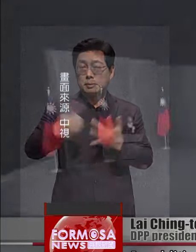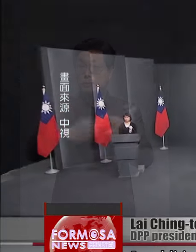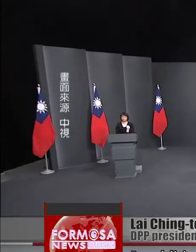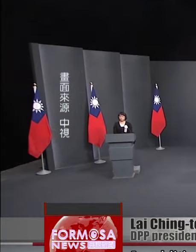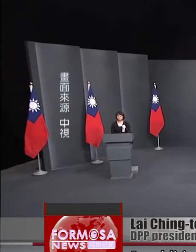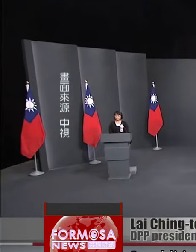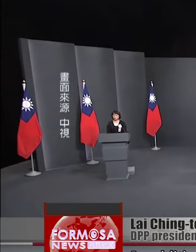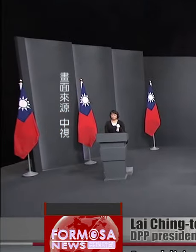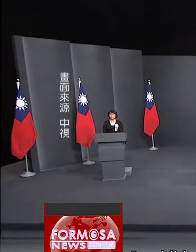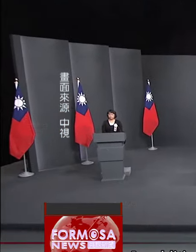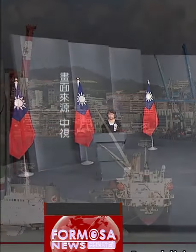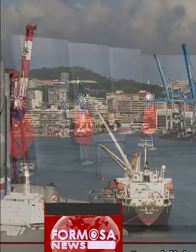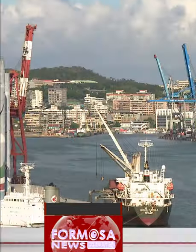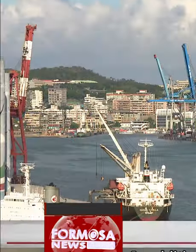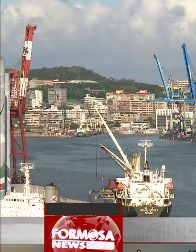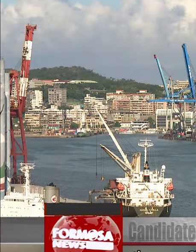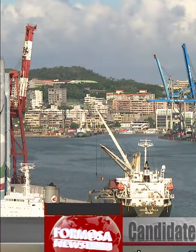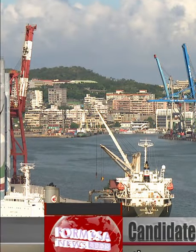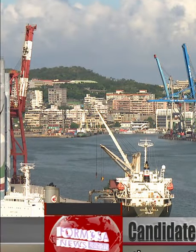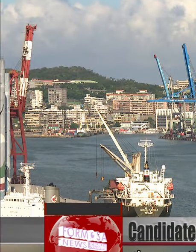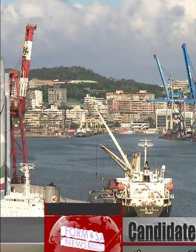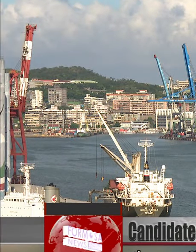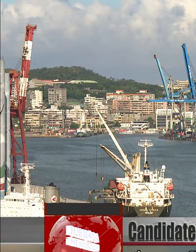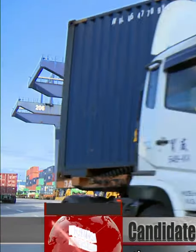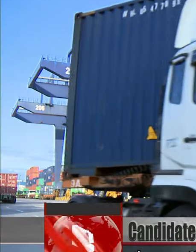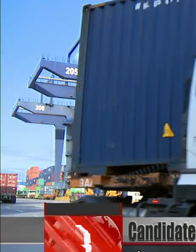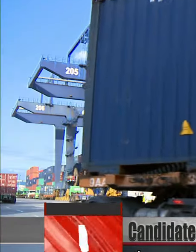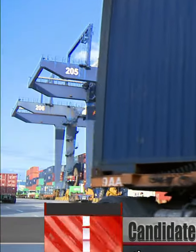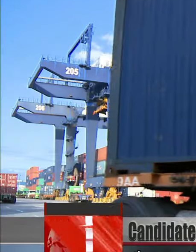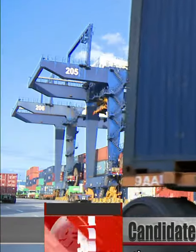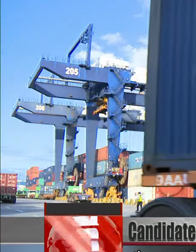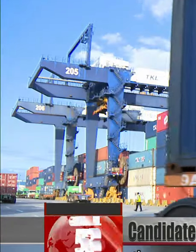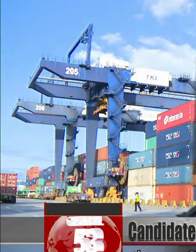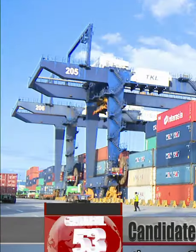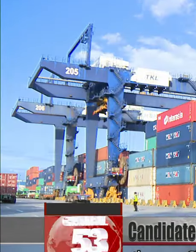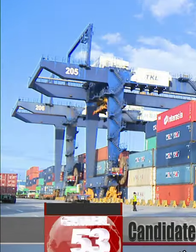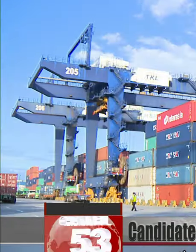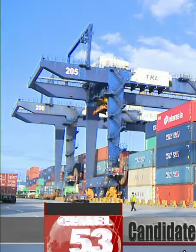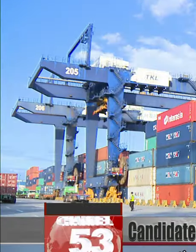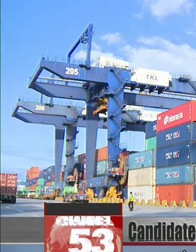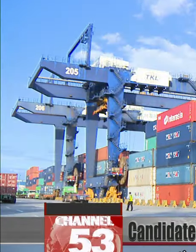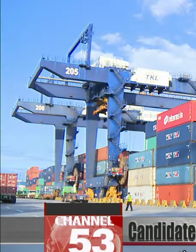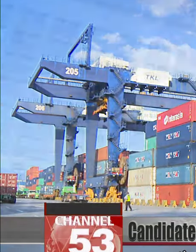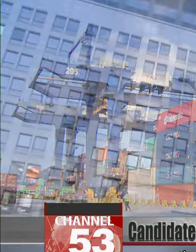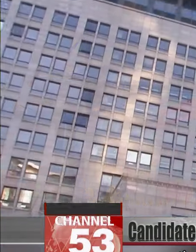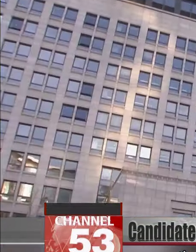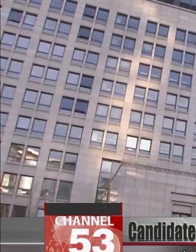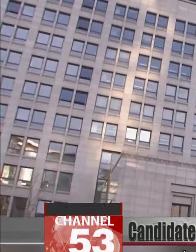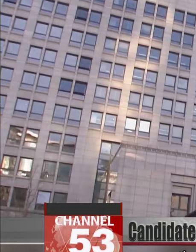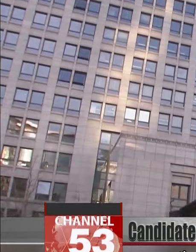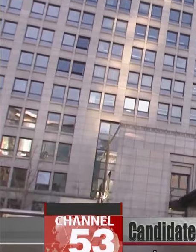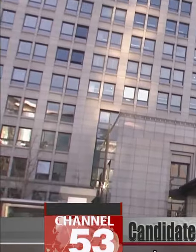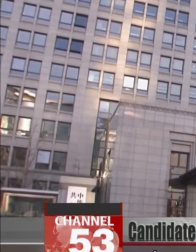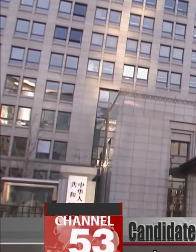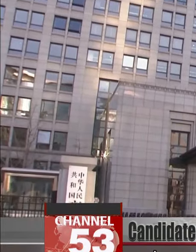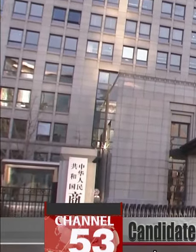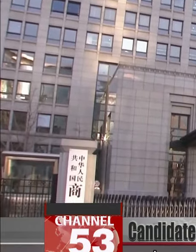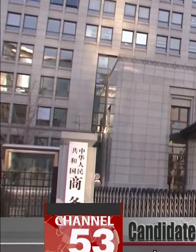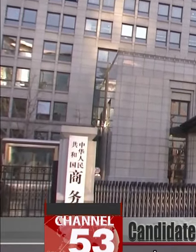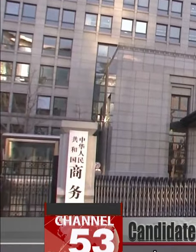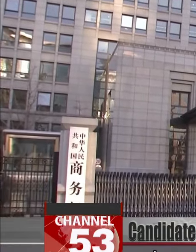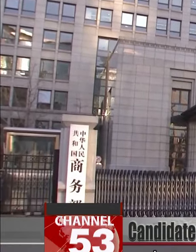renewables. In addition to nuclear energy, the pro-China candidates separately presented competing visions of the ECFA and